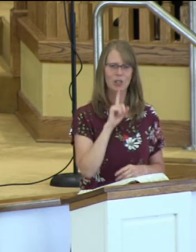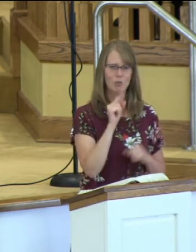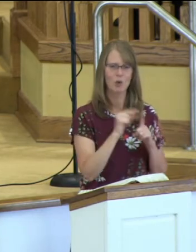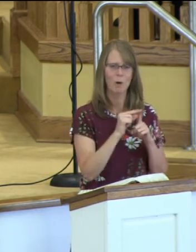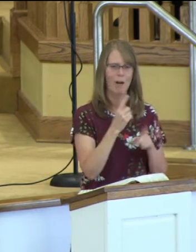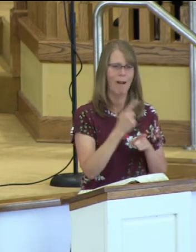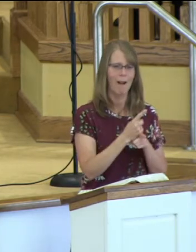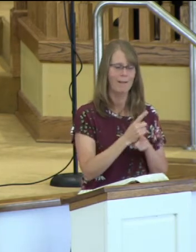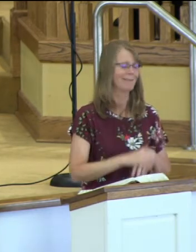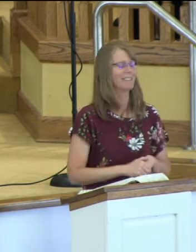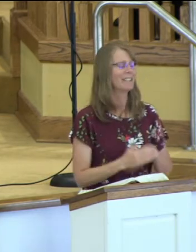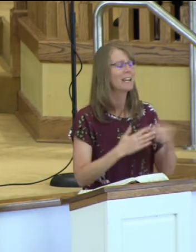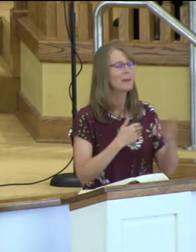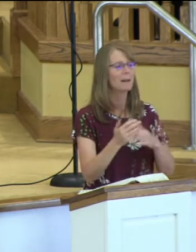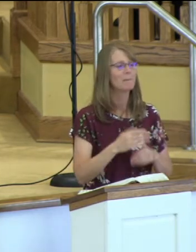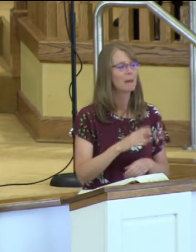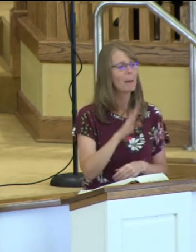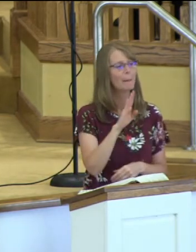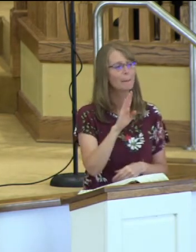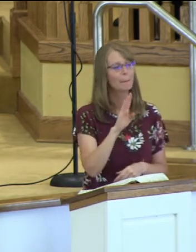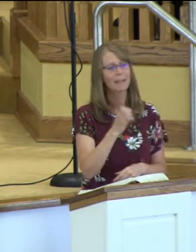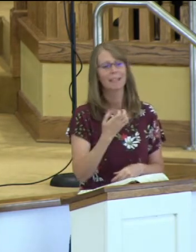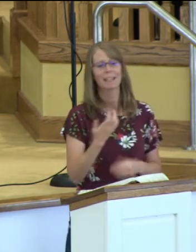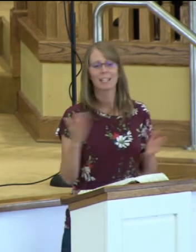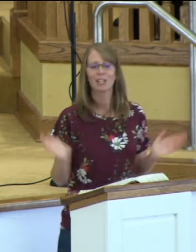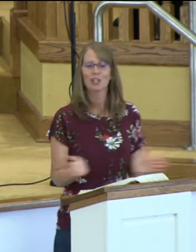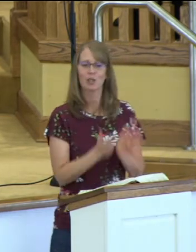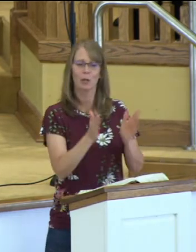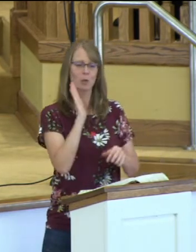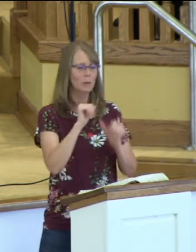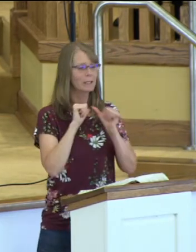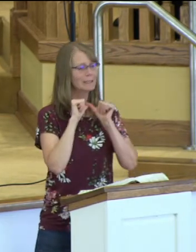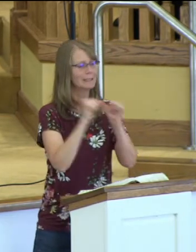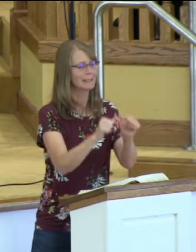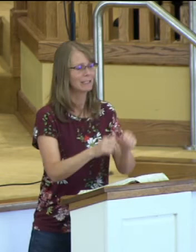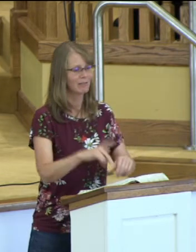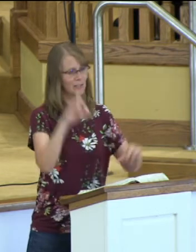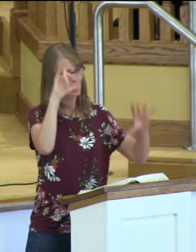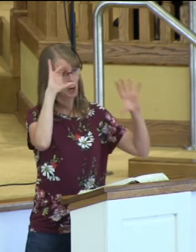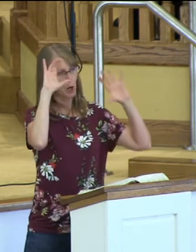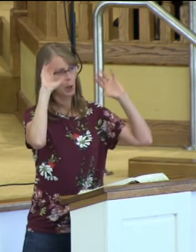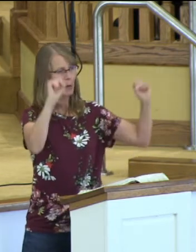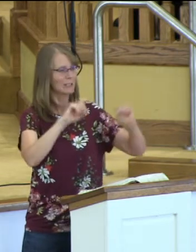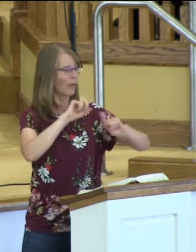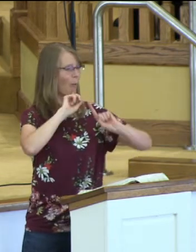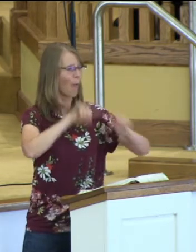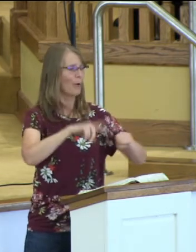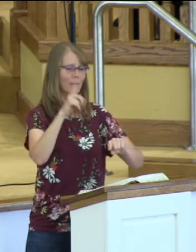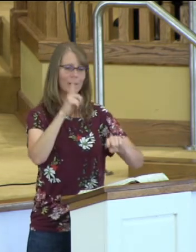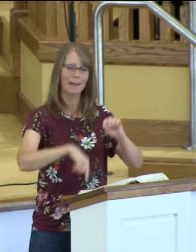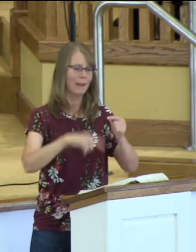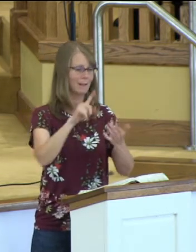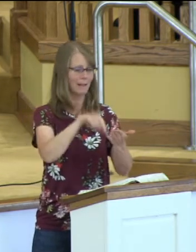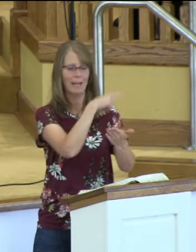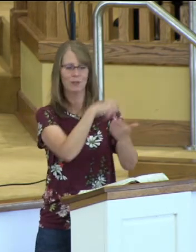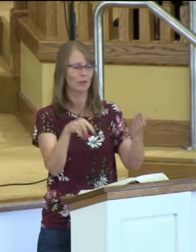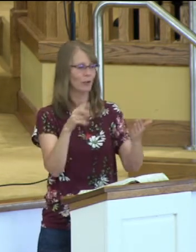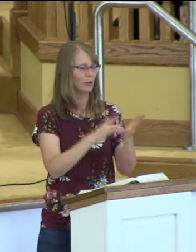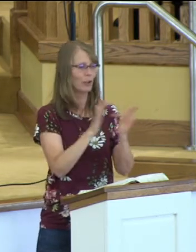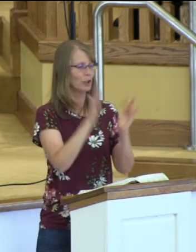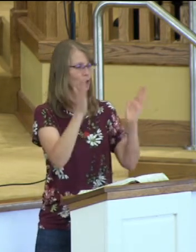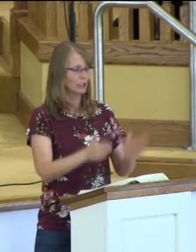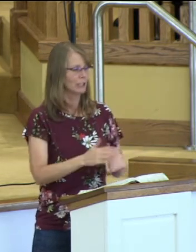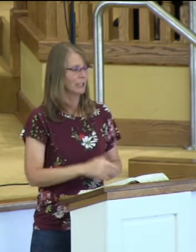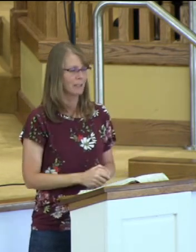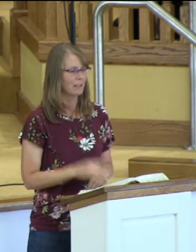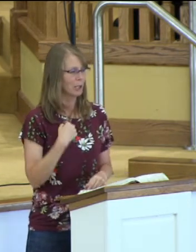Be encouraged, it will continue on. Executive orders will not cancel our Christianity. We get scared, oh,